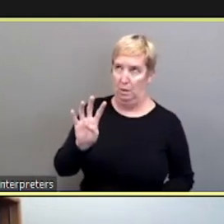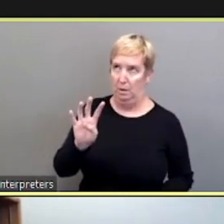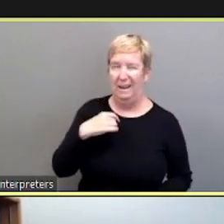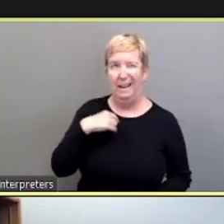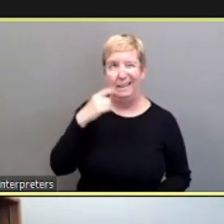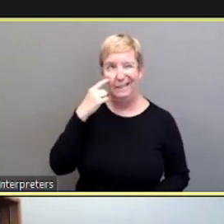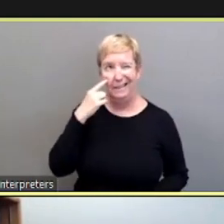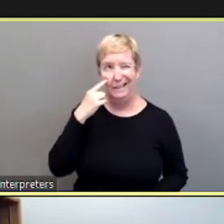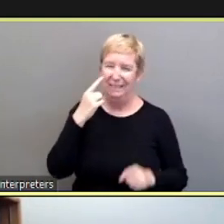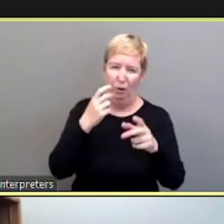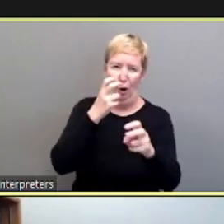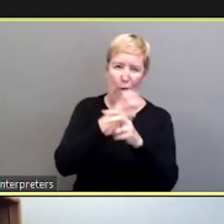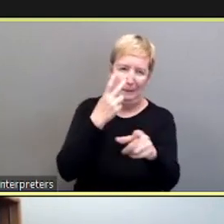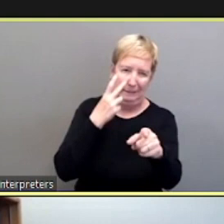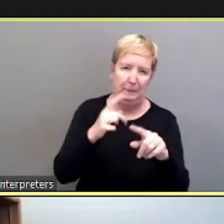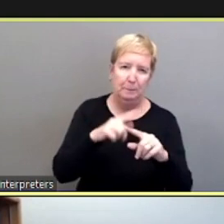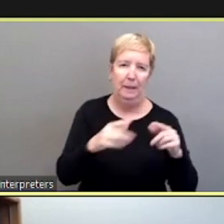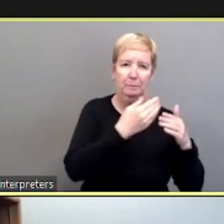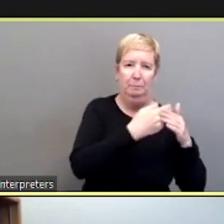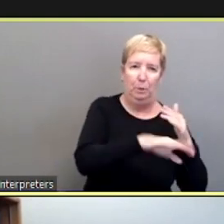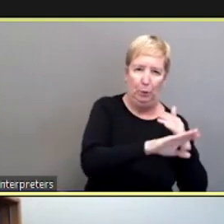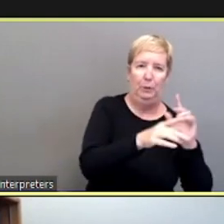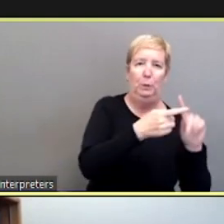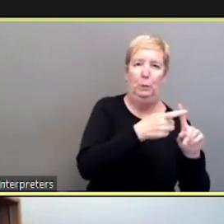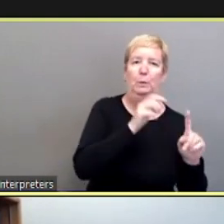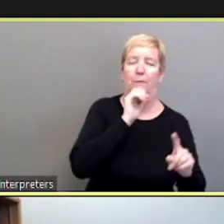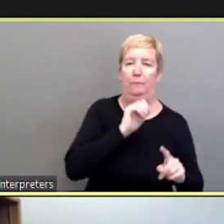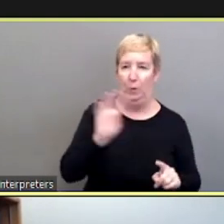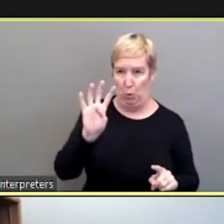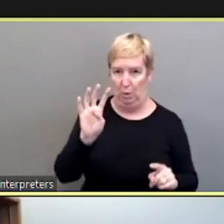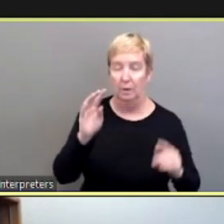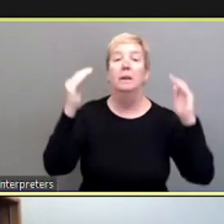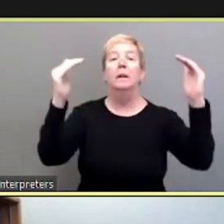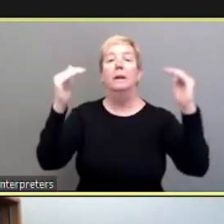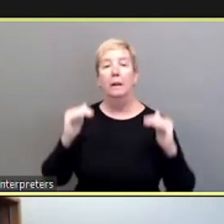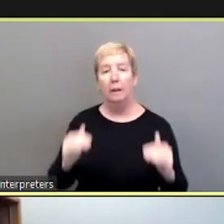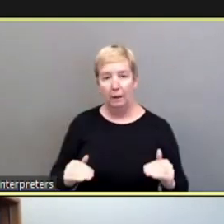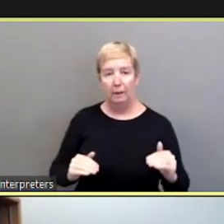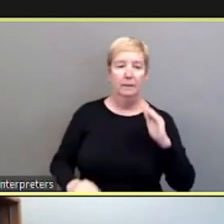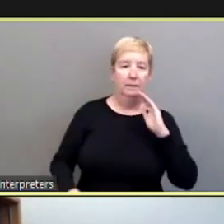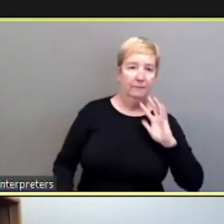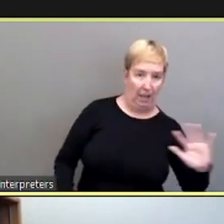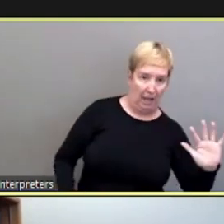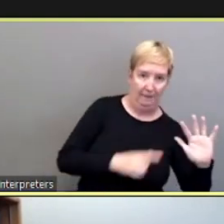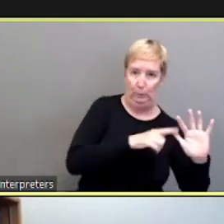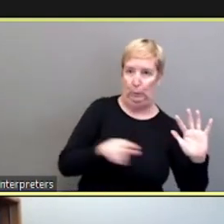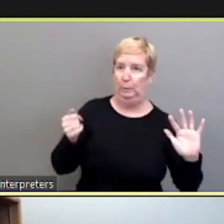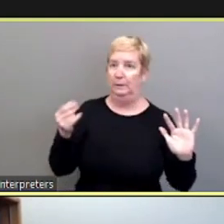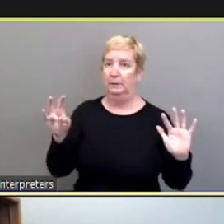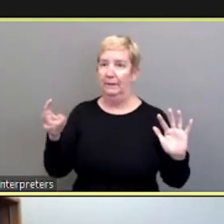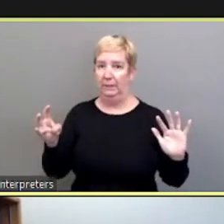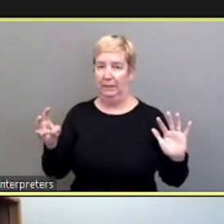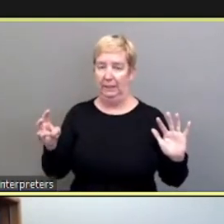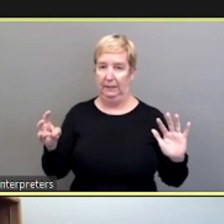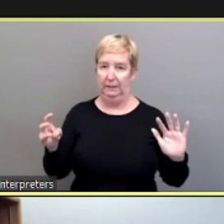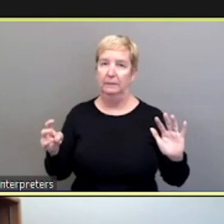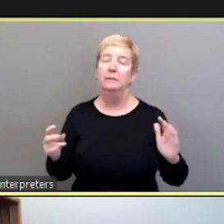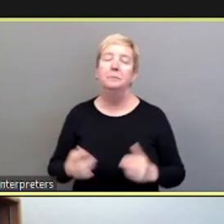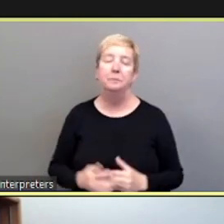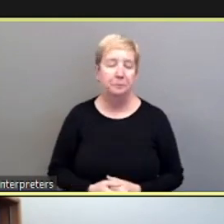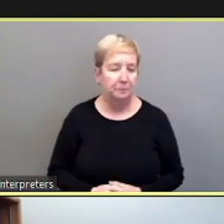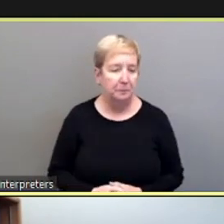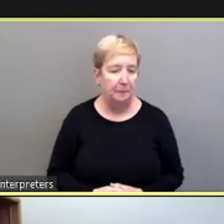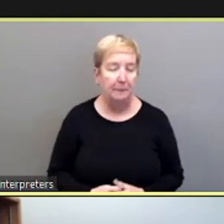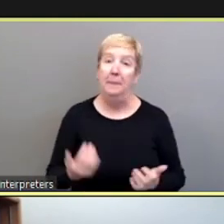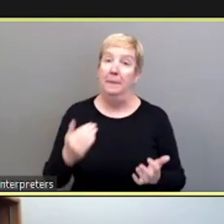is obscured, but that's 0 to 4-year-olds. And then the graph on the bottom is 5 to 17-year-olds, both